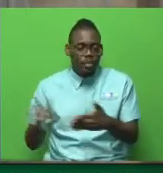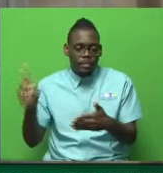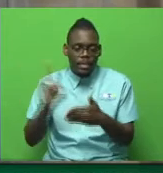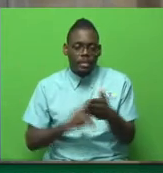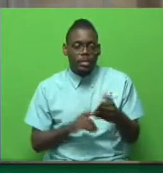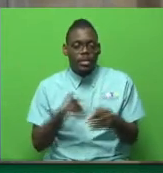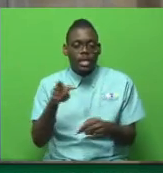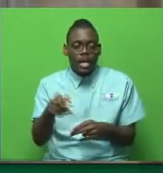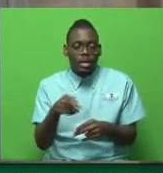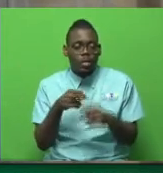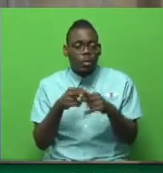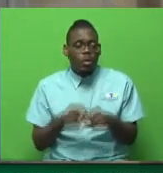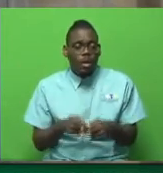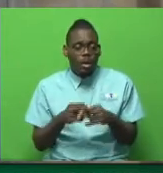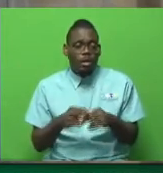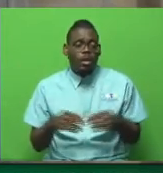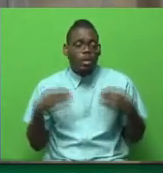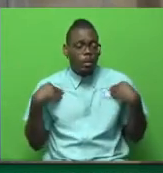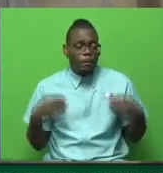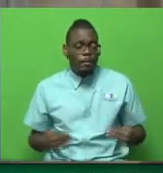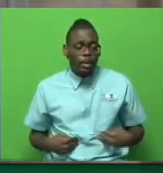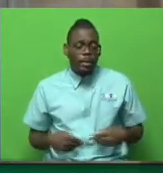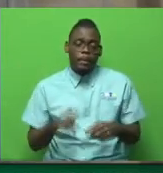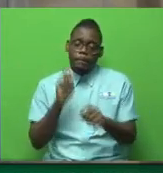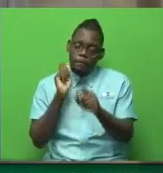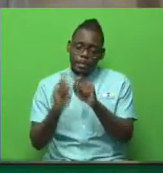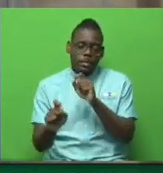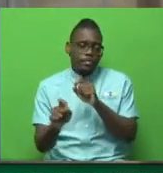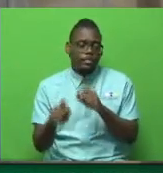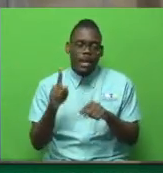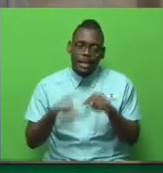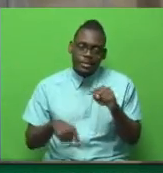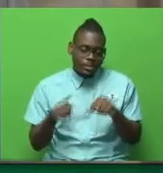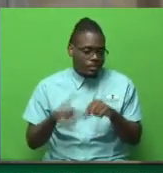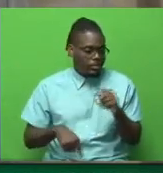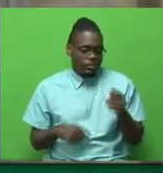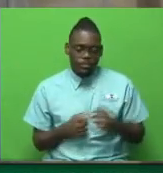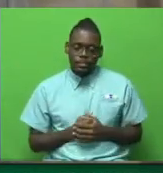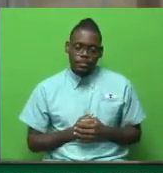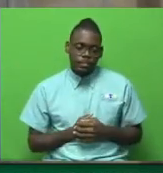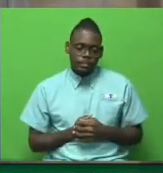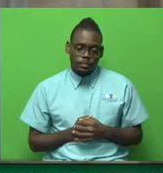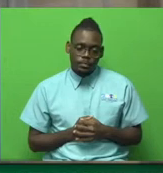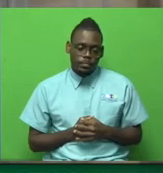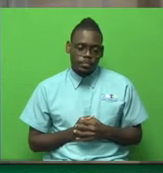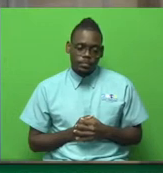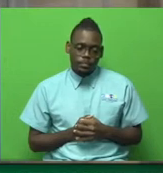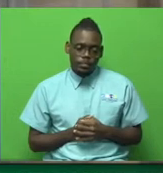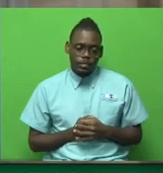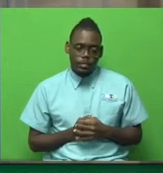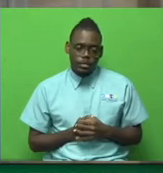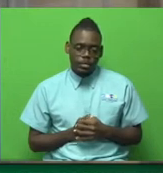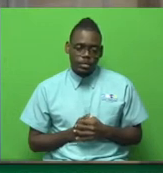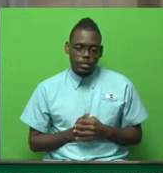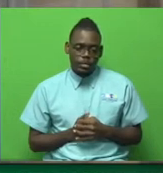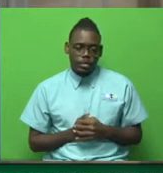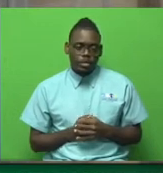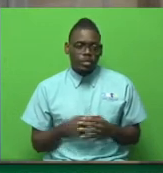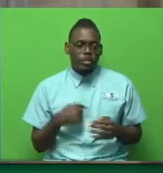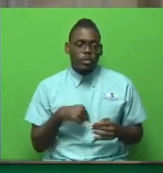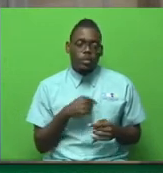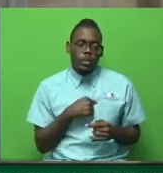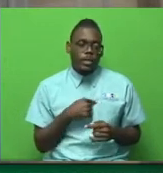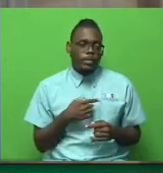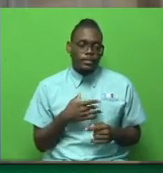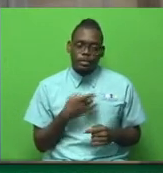to rest in a respectful way that that you know that we are accustomed to and you know we resent that we